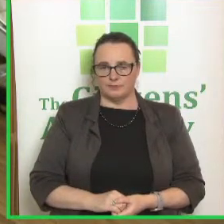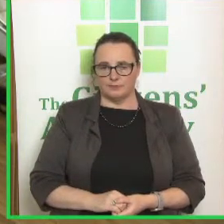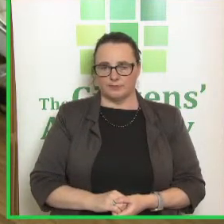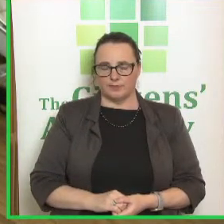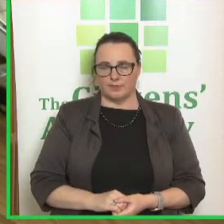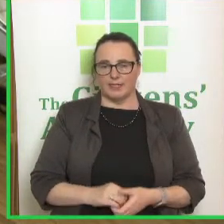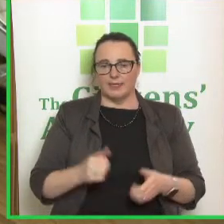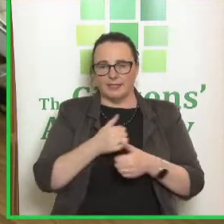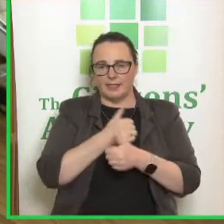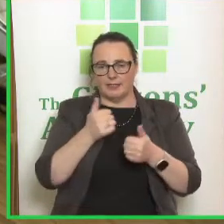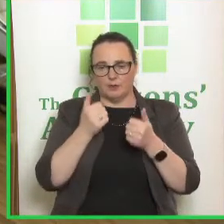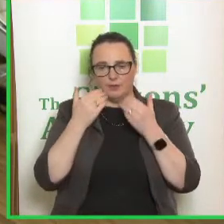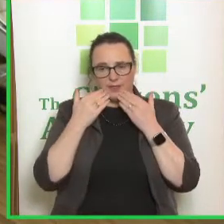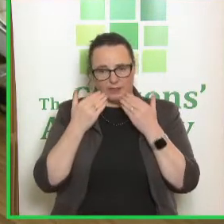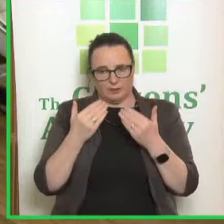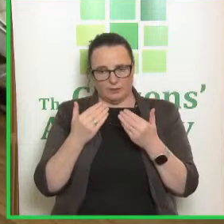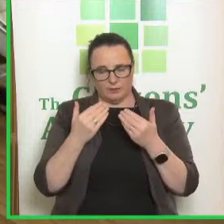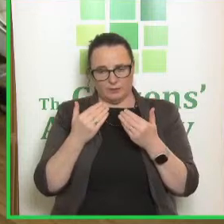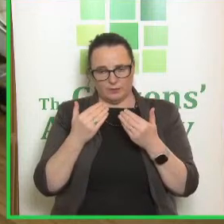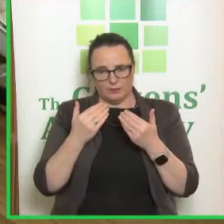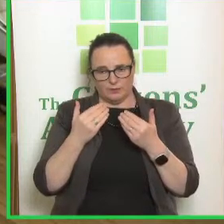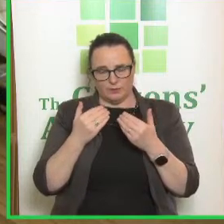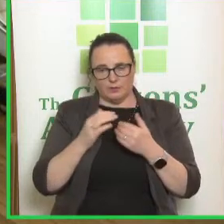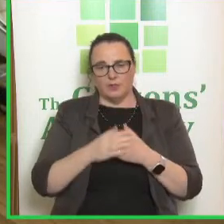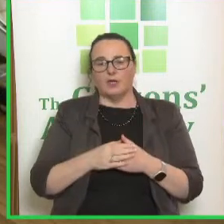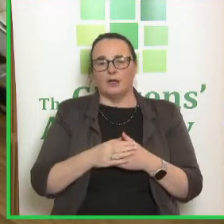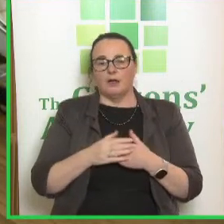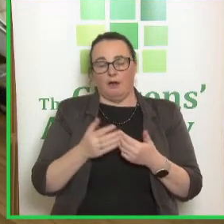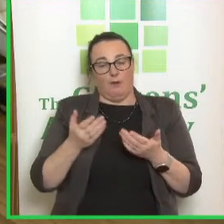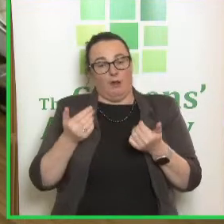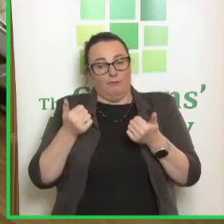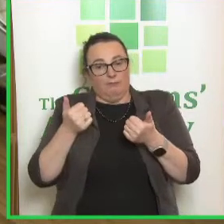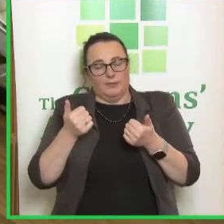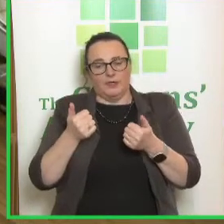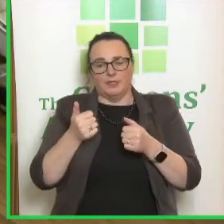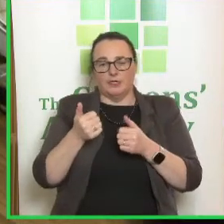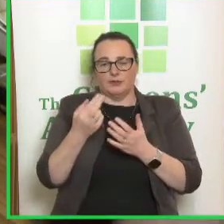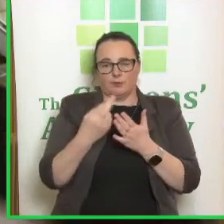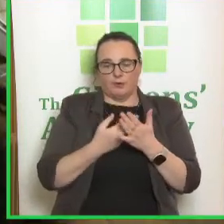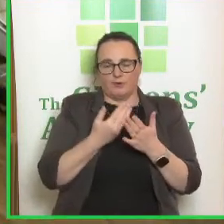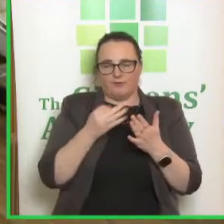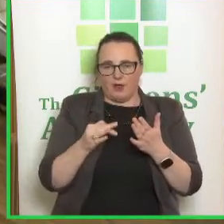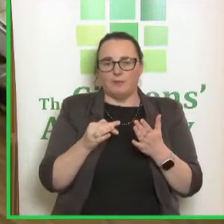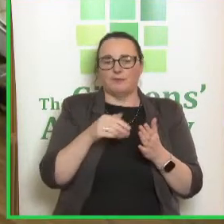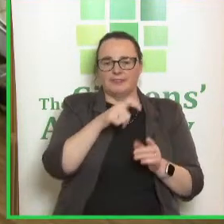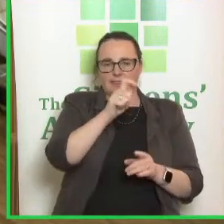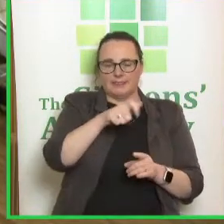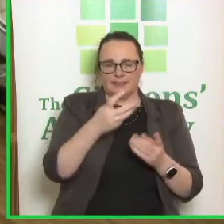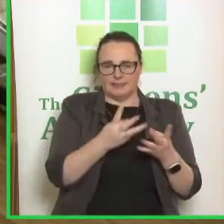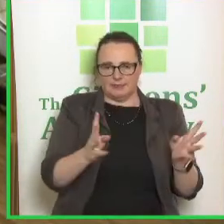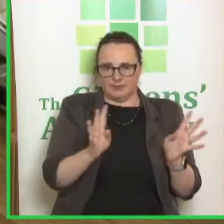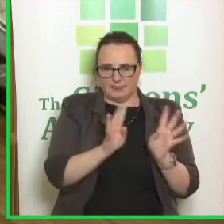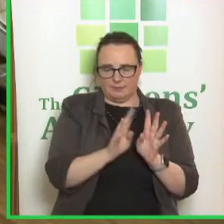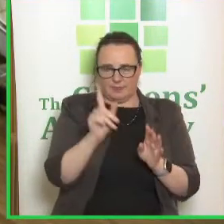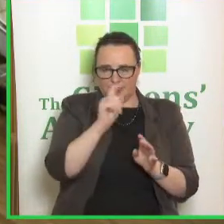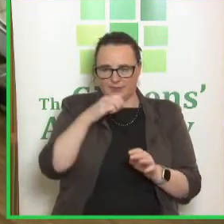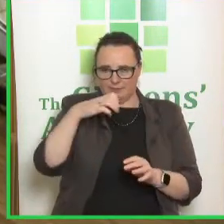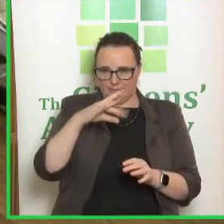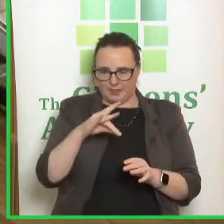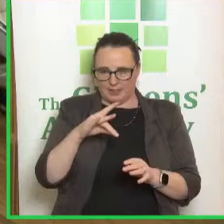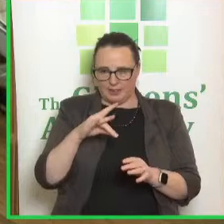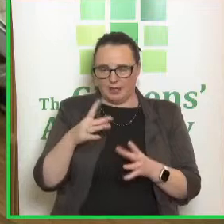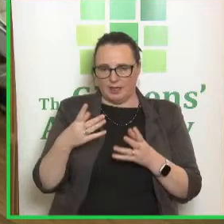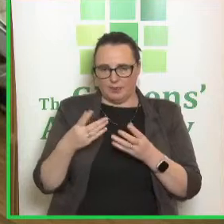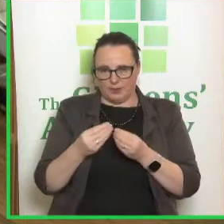Hello, thank you. Welcome the report from the Citizens' Assembly. Mick Devine is my name. I'm with a